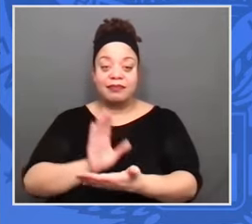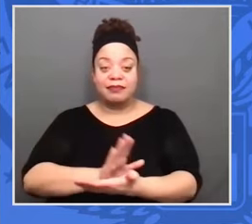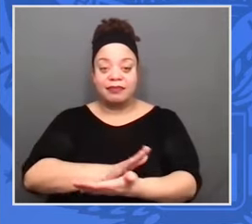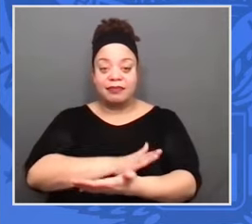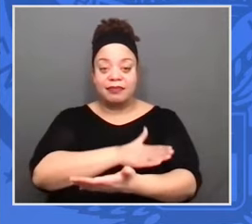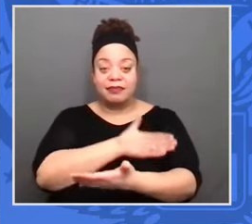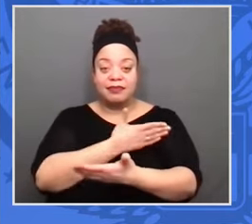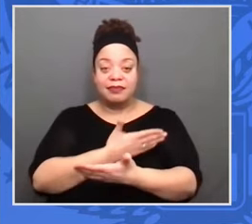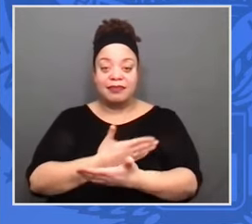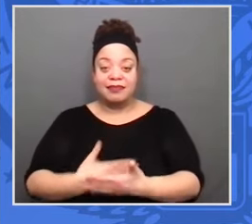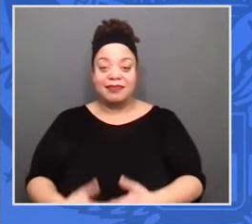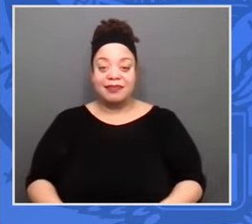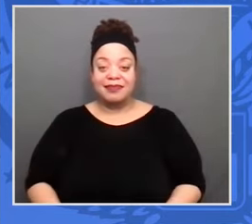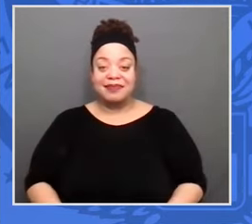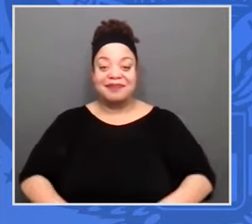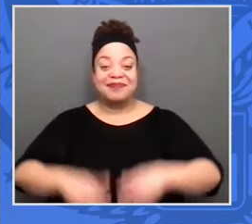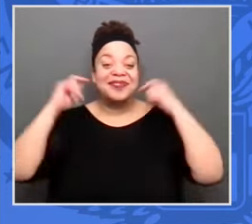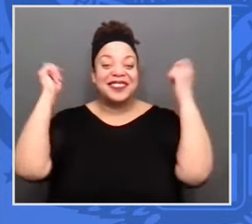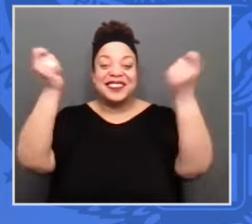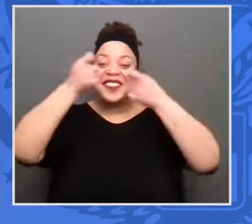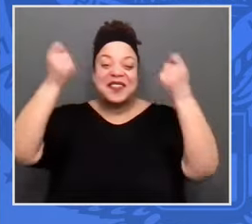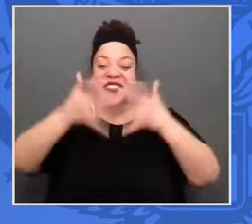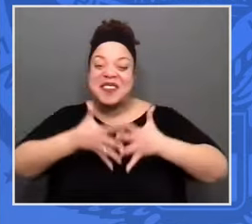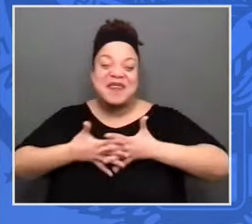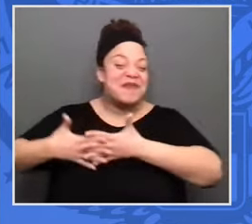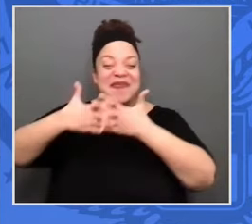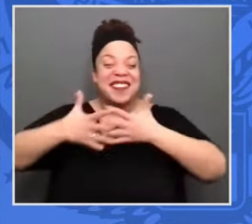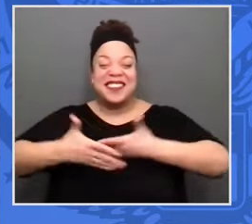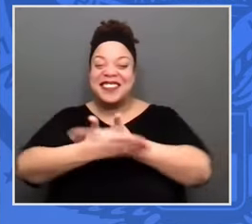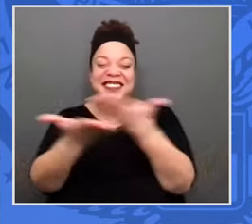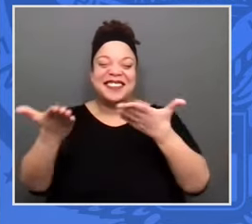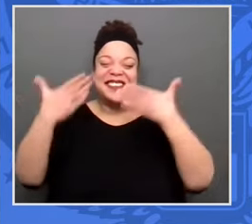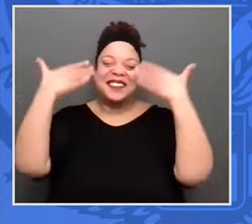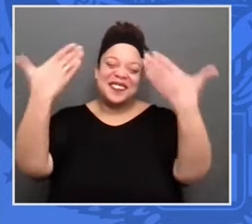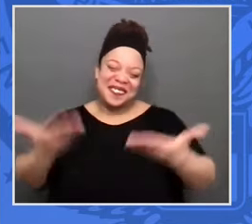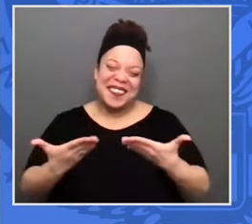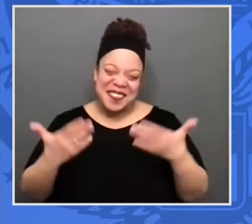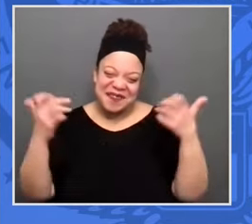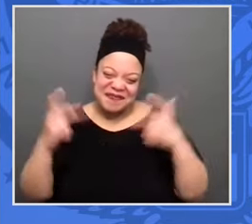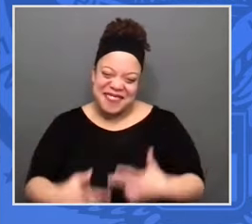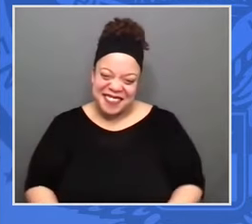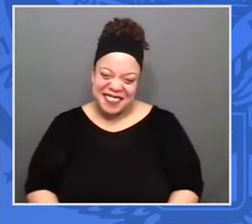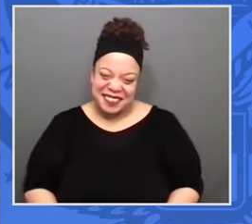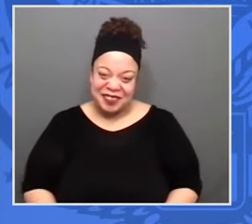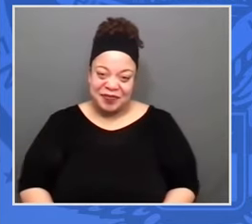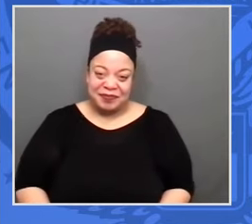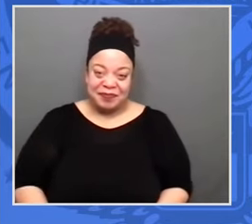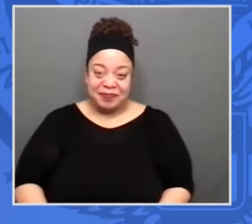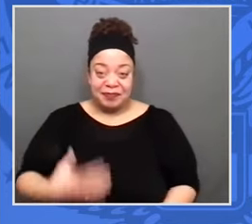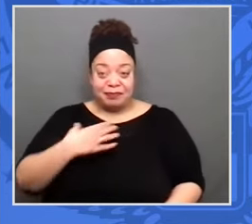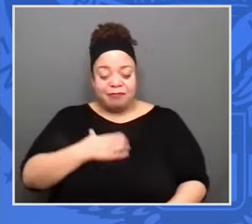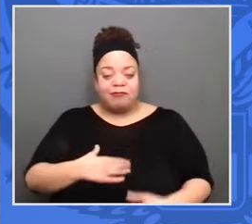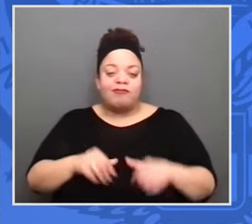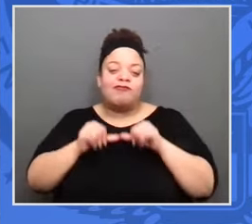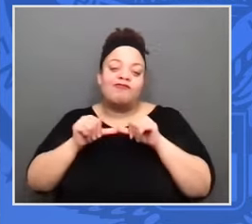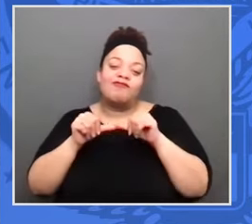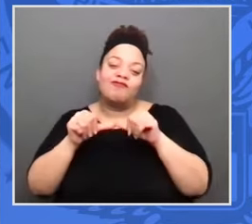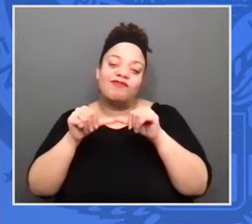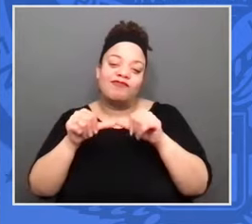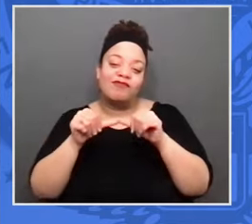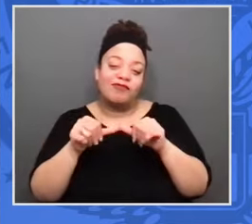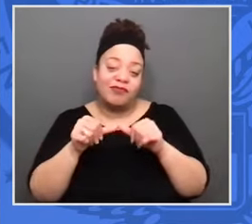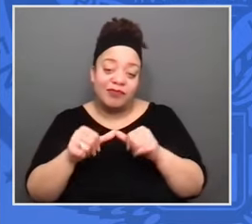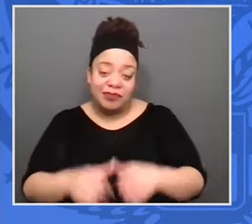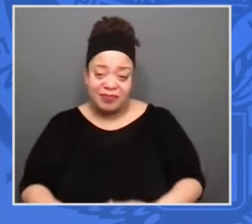Celebrating America, welcome back. Hunger continues to be a heartbreaking reality in